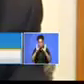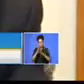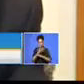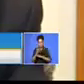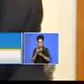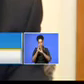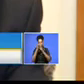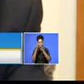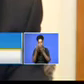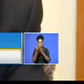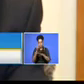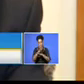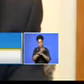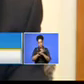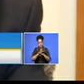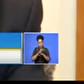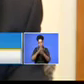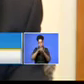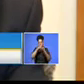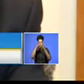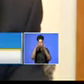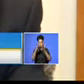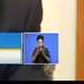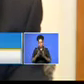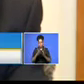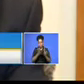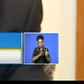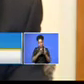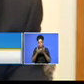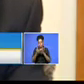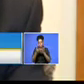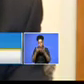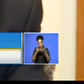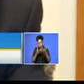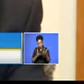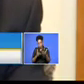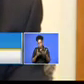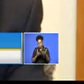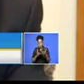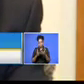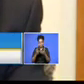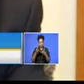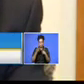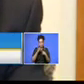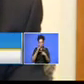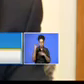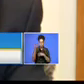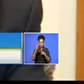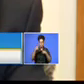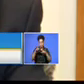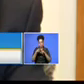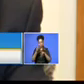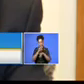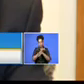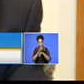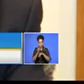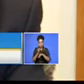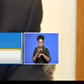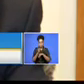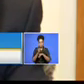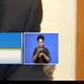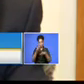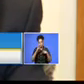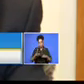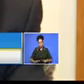Family Island students is they can plan well in advance, not only in terms of coming to Nassau and having their admissions and their